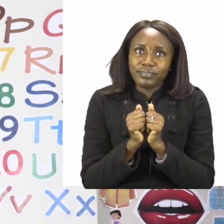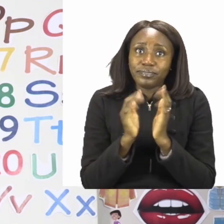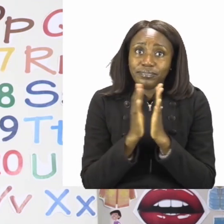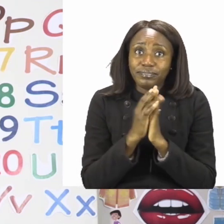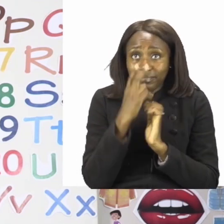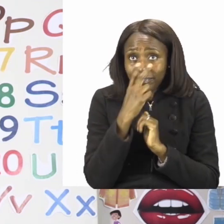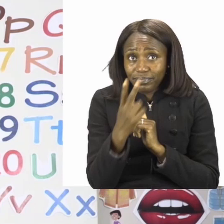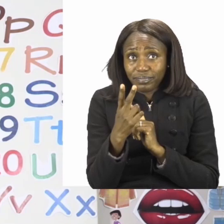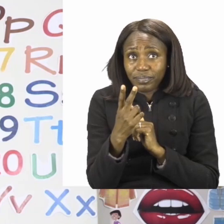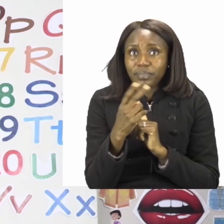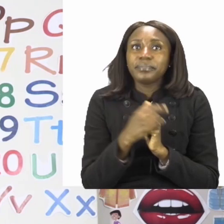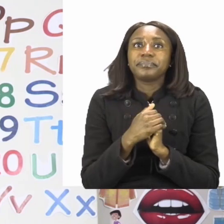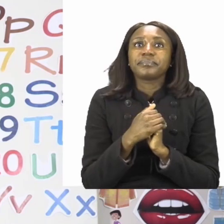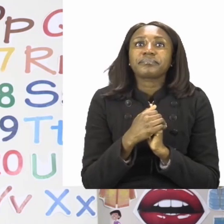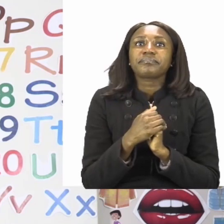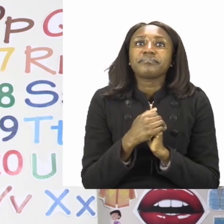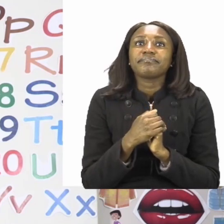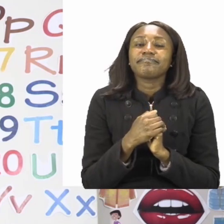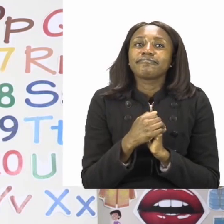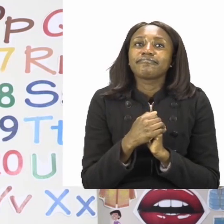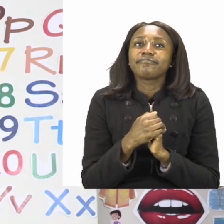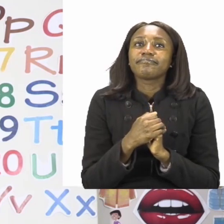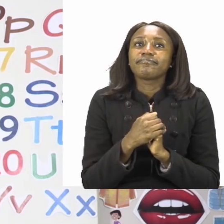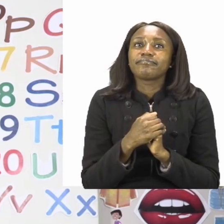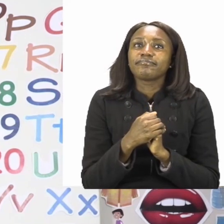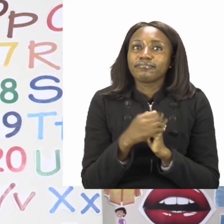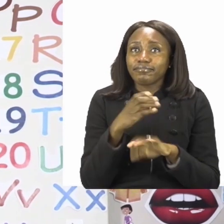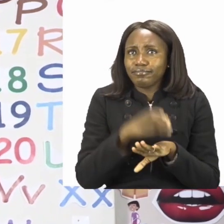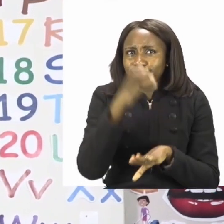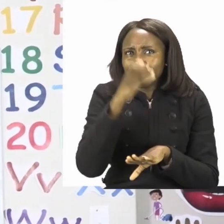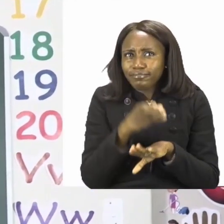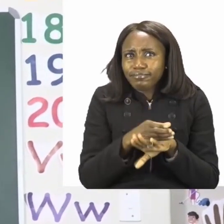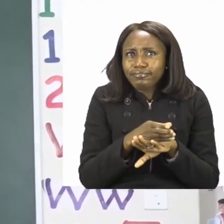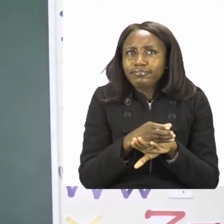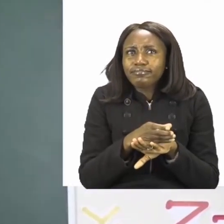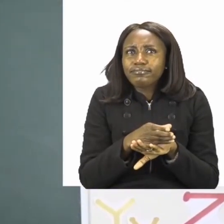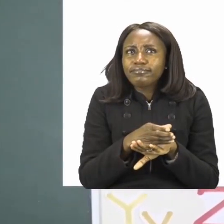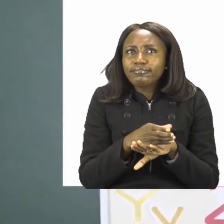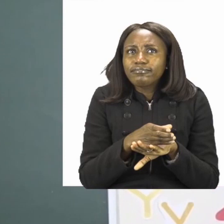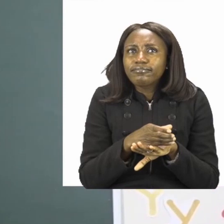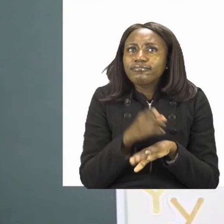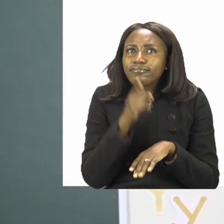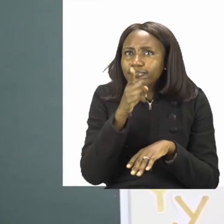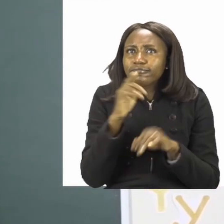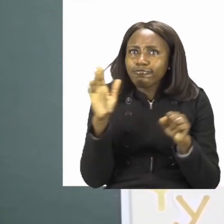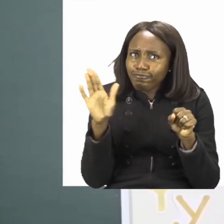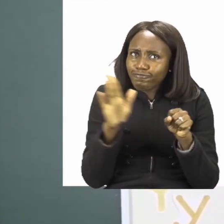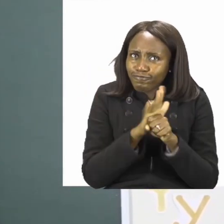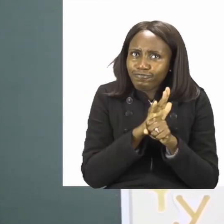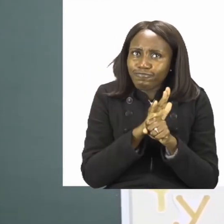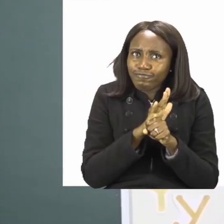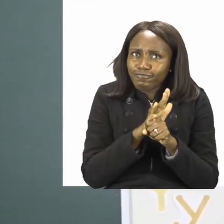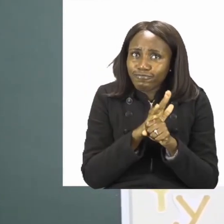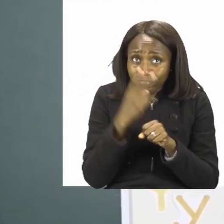at the bottle in my hand. Now, the bottle I have in my hand is full.